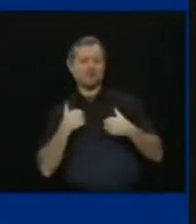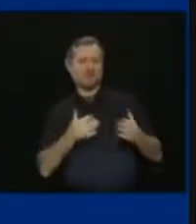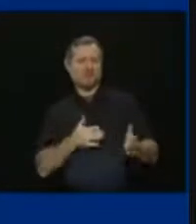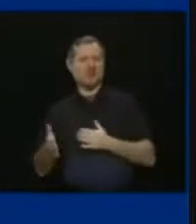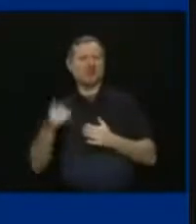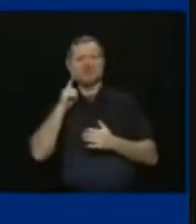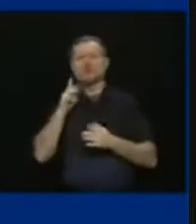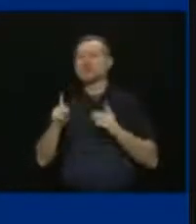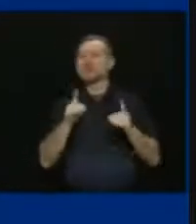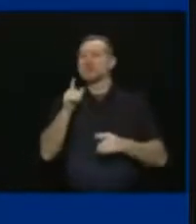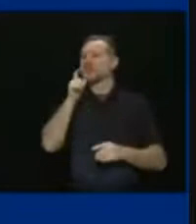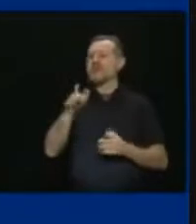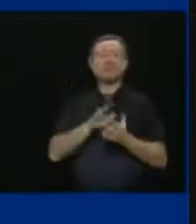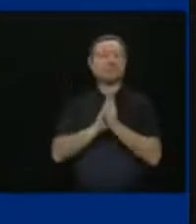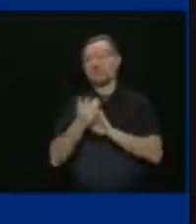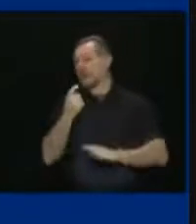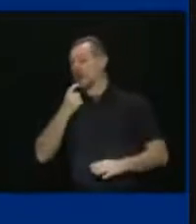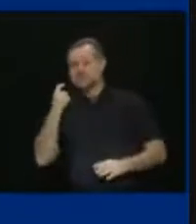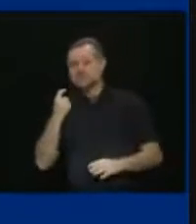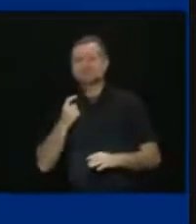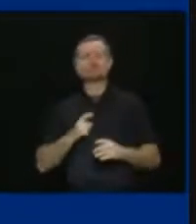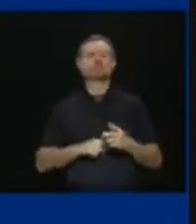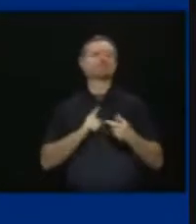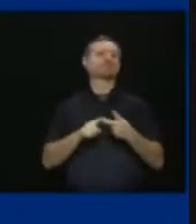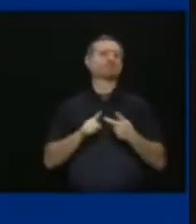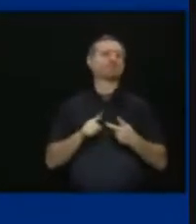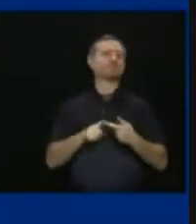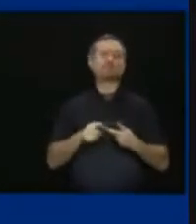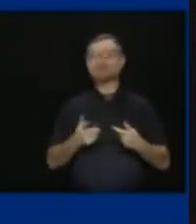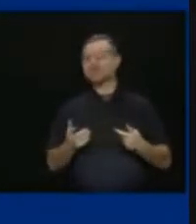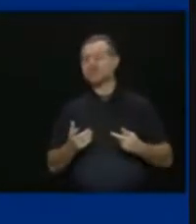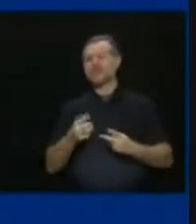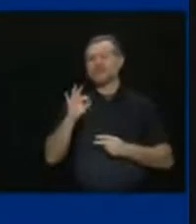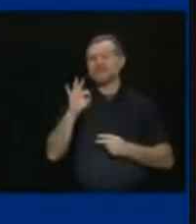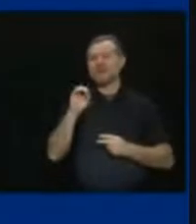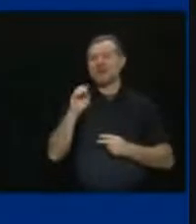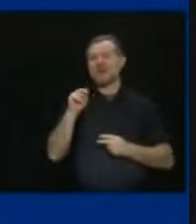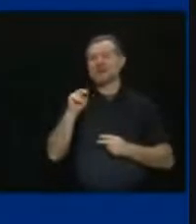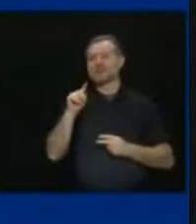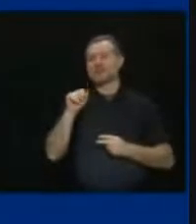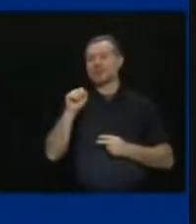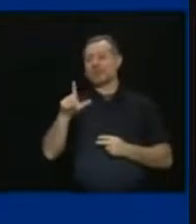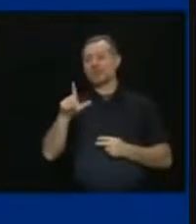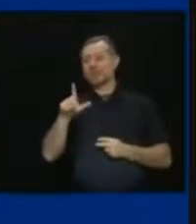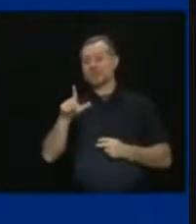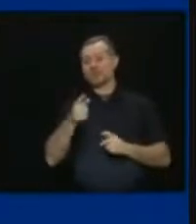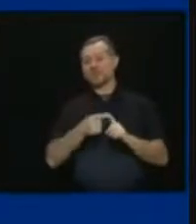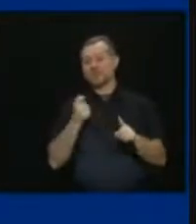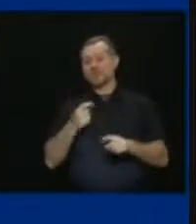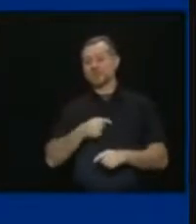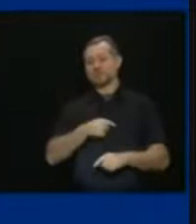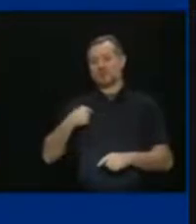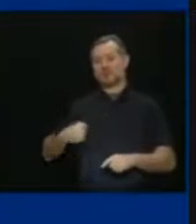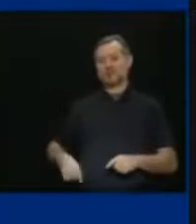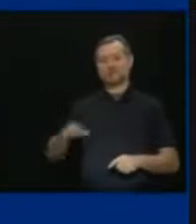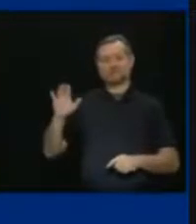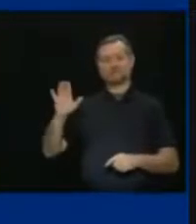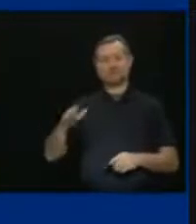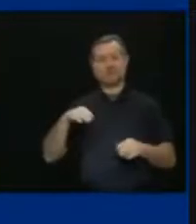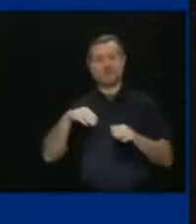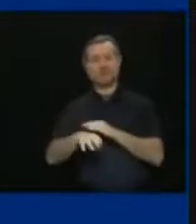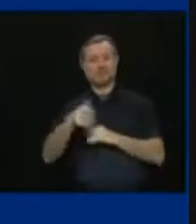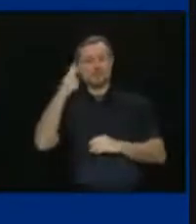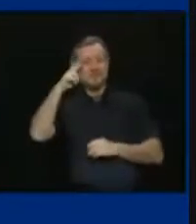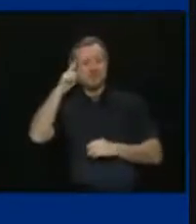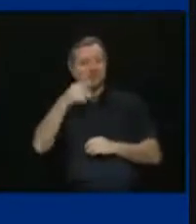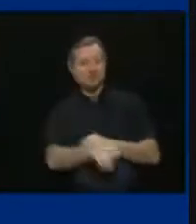don't get addicted in the first place? And Don't get secondly, addicted? The fentanyl, which is coming mostly from China over Mexico into the US to New York. Is there any